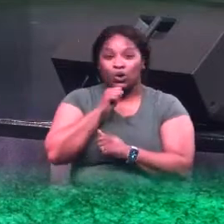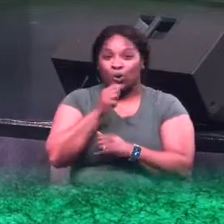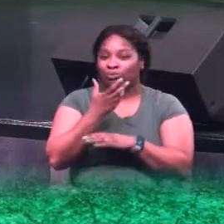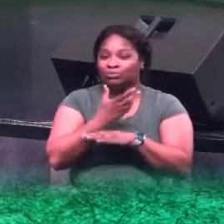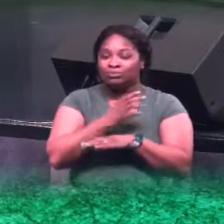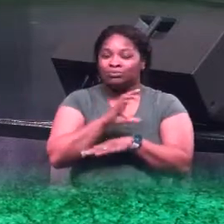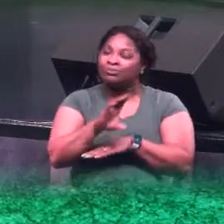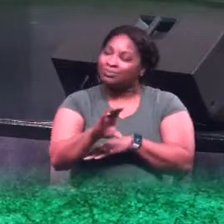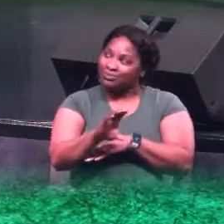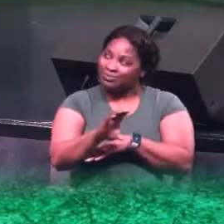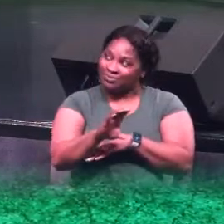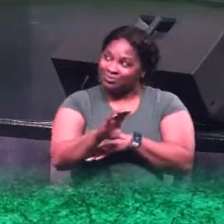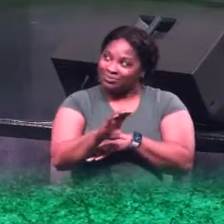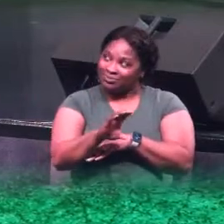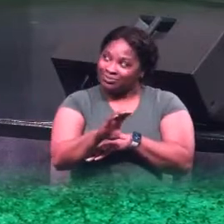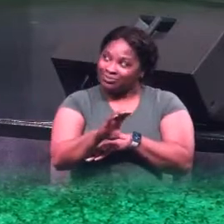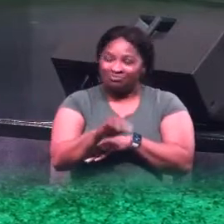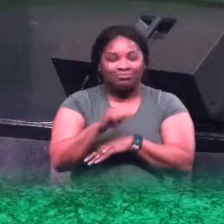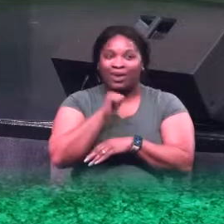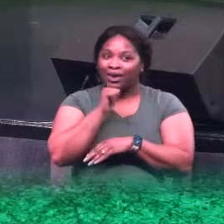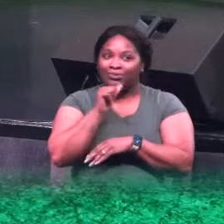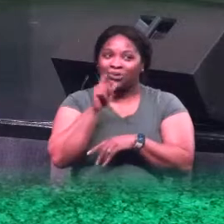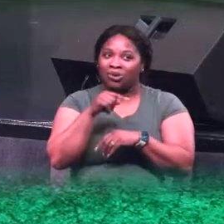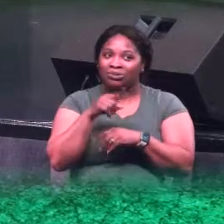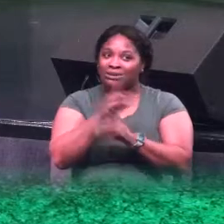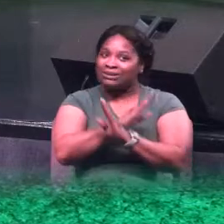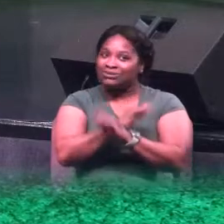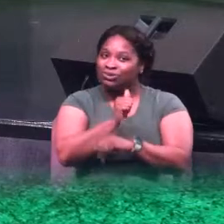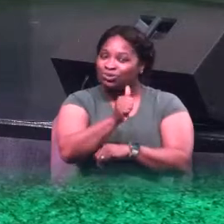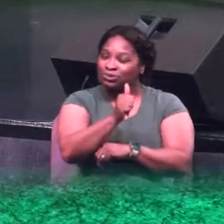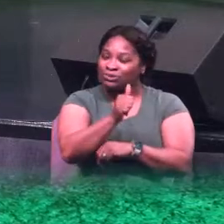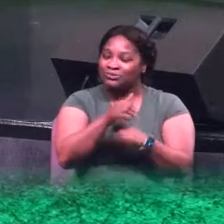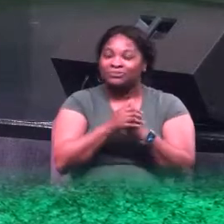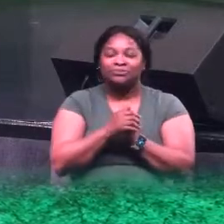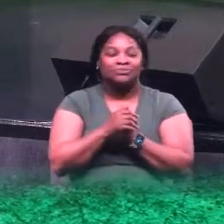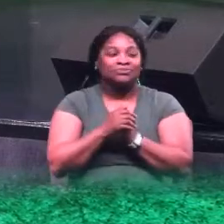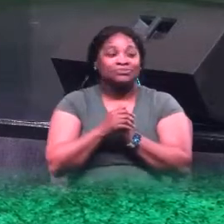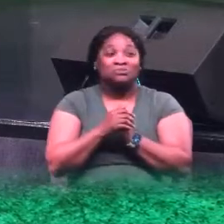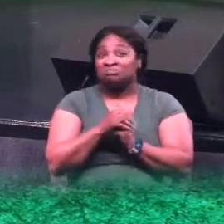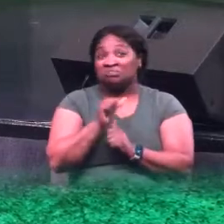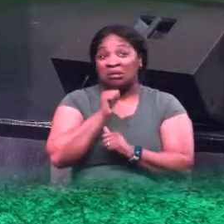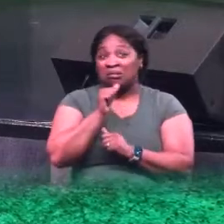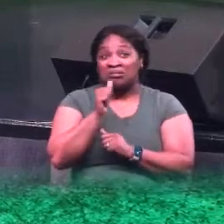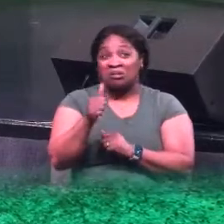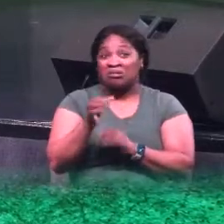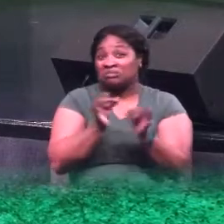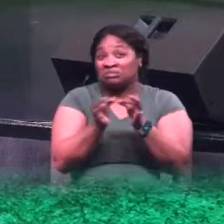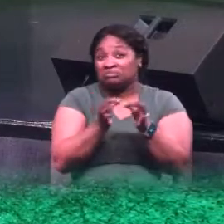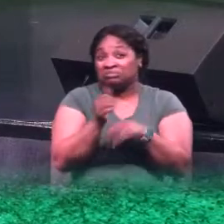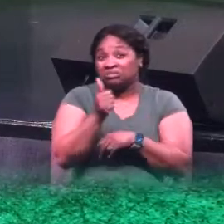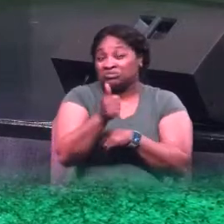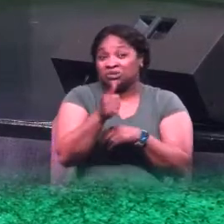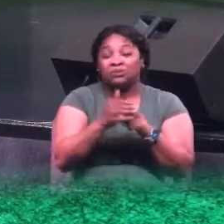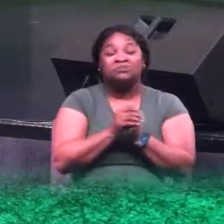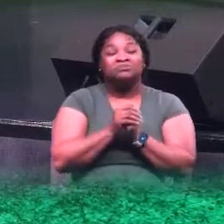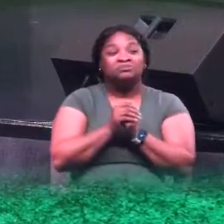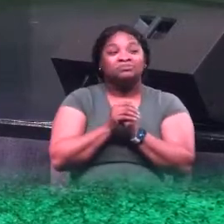curse. You don't even need to defend yourself. You don't even need to explain